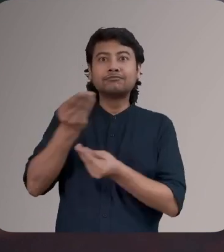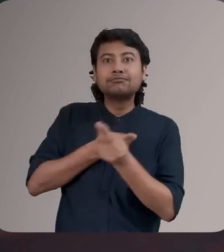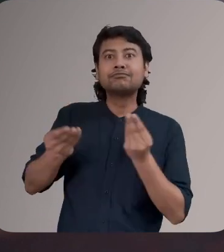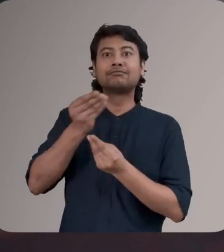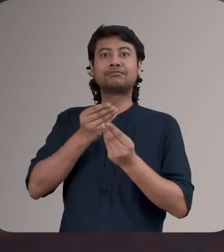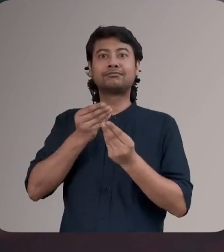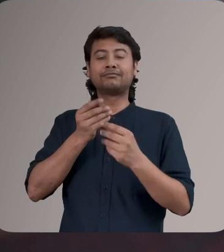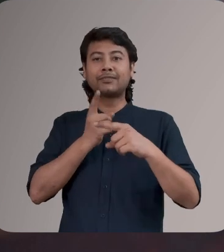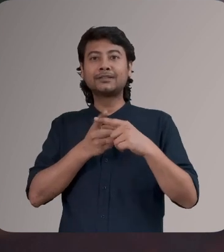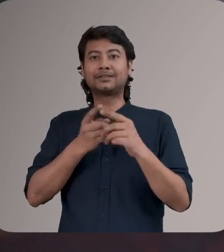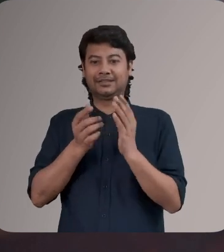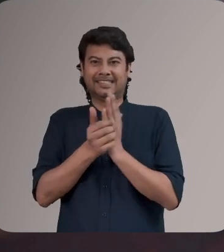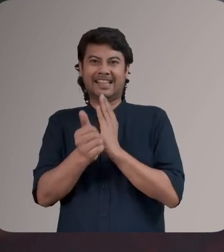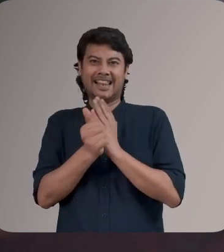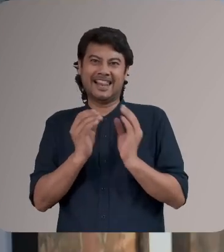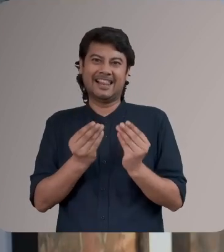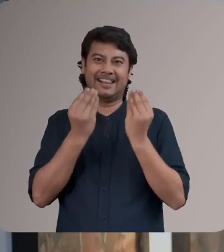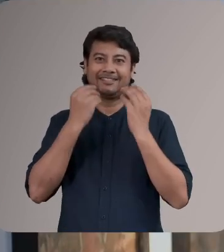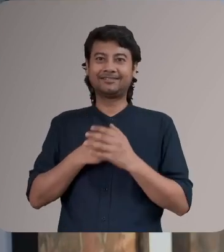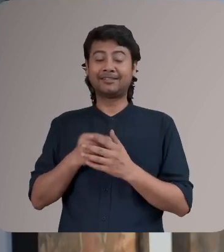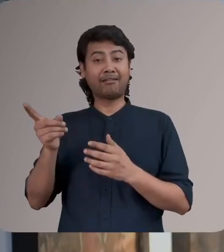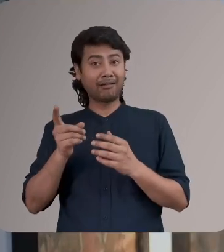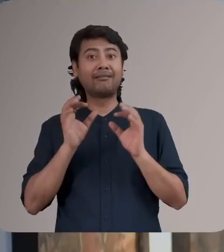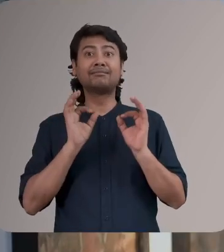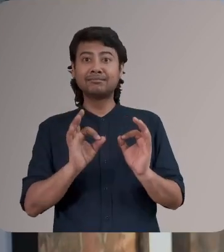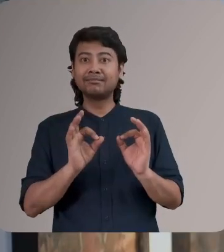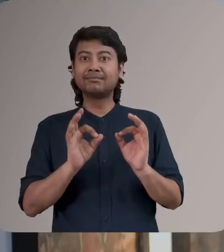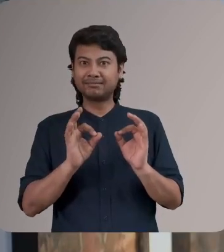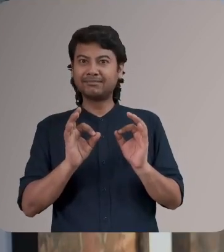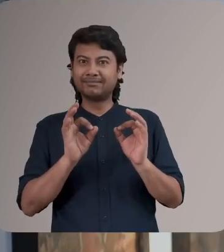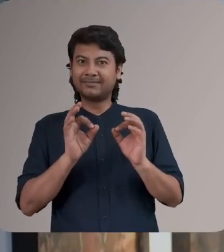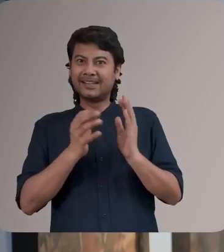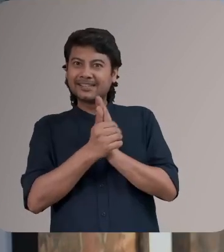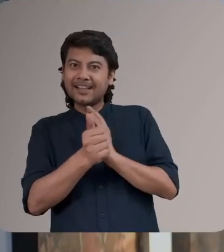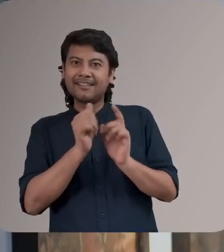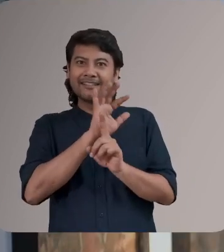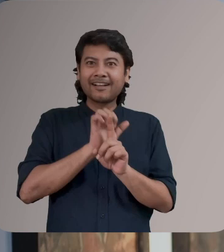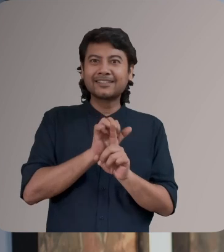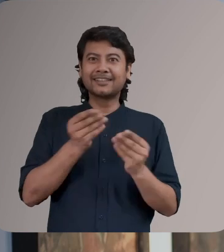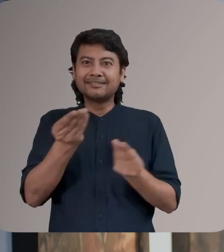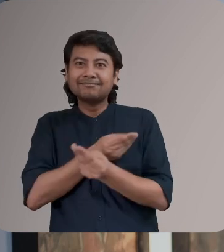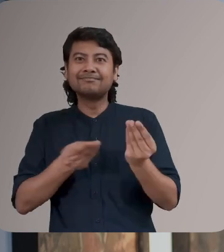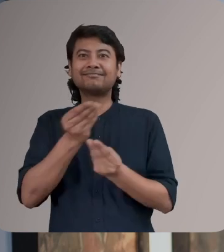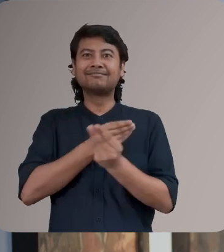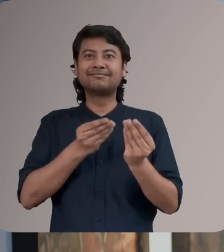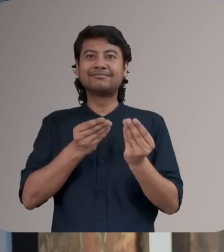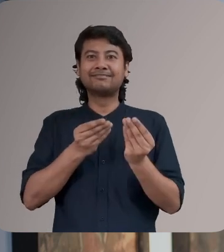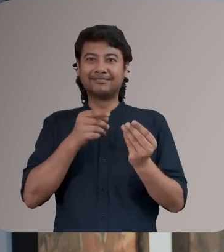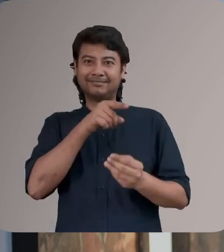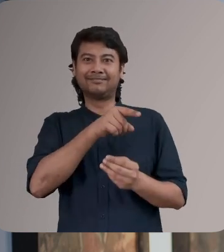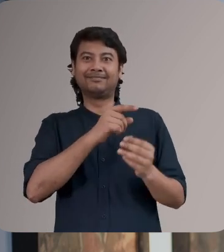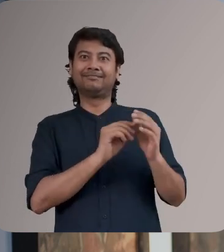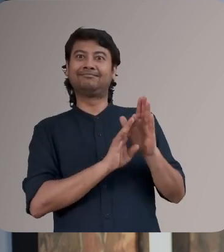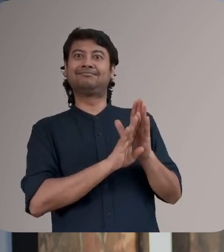the evolving skills of textile makers. It is interesting to see how trade and changing aesthetics influenced the use of the pineapple